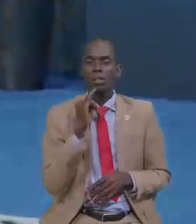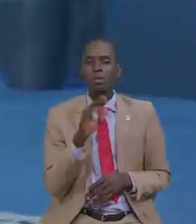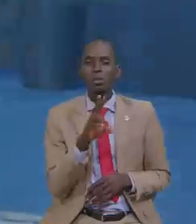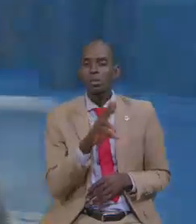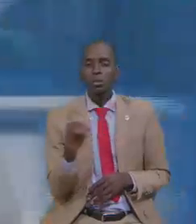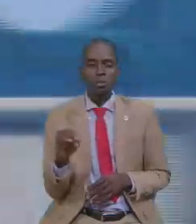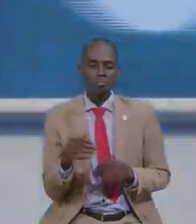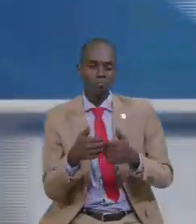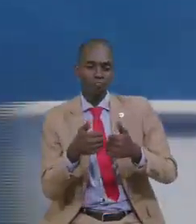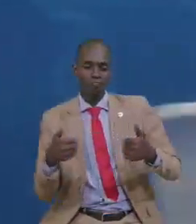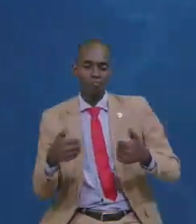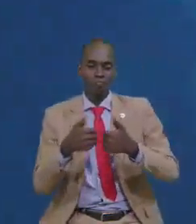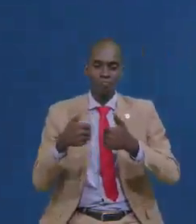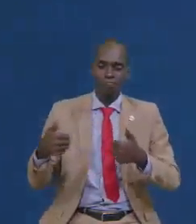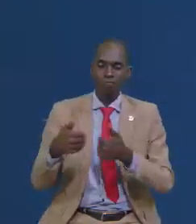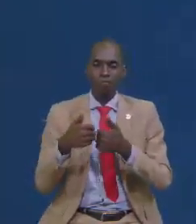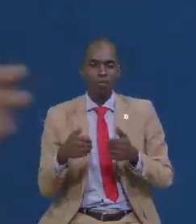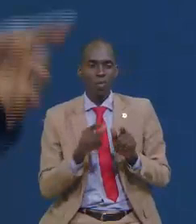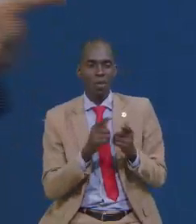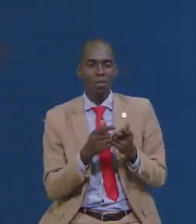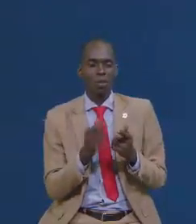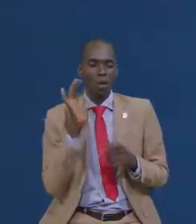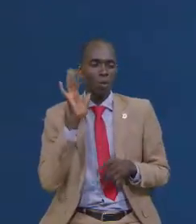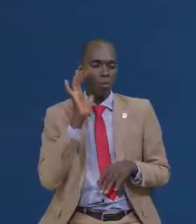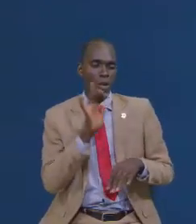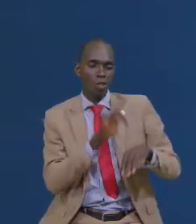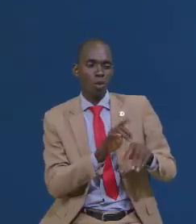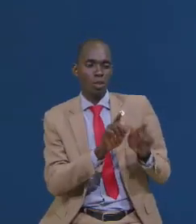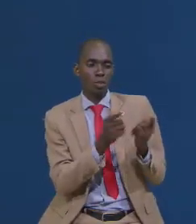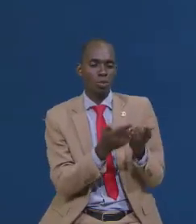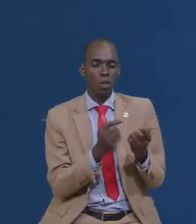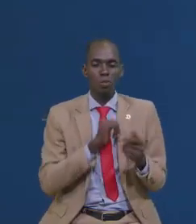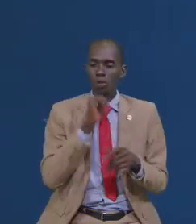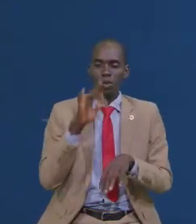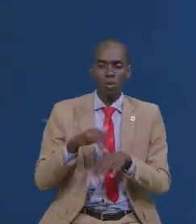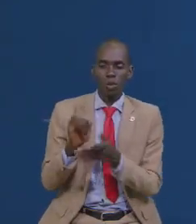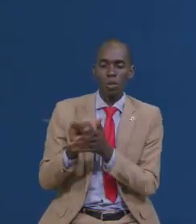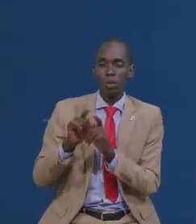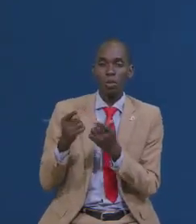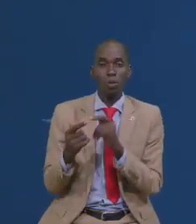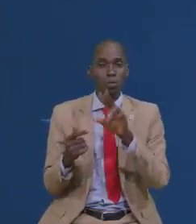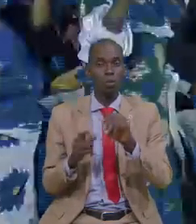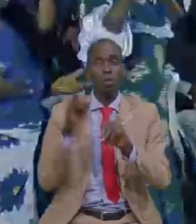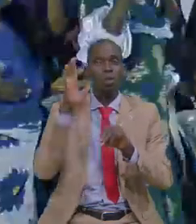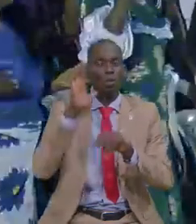sectionalism. Okay, I'll touch this. I'll not touch that. He'll touch